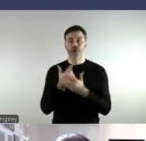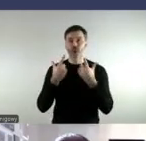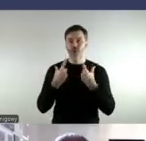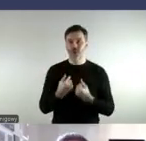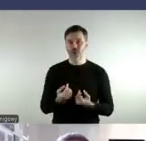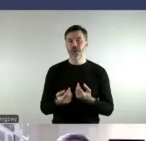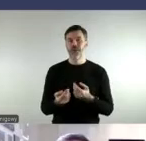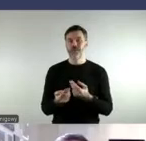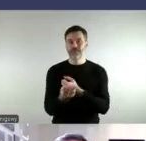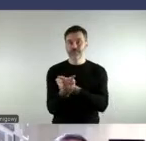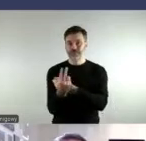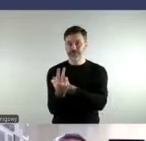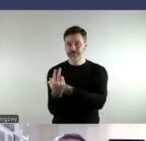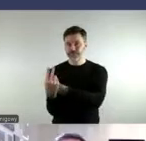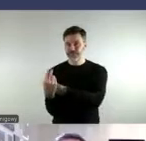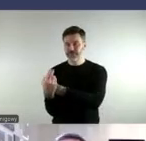recruiting new members,